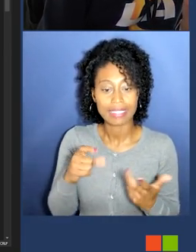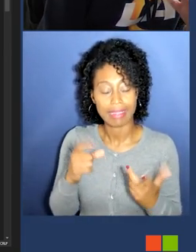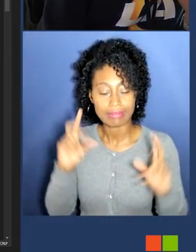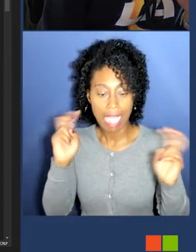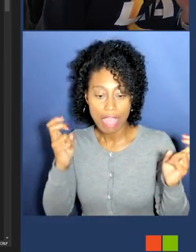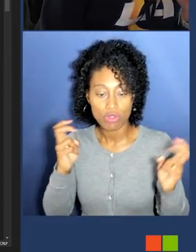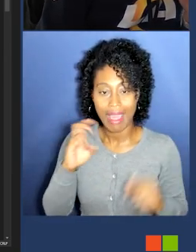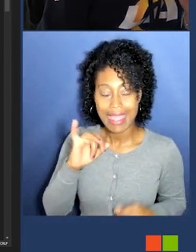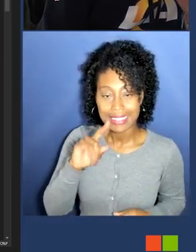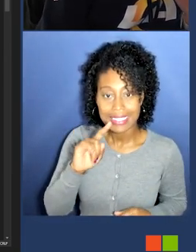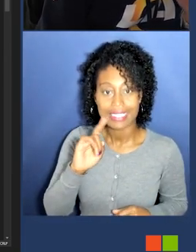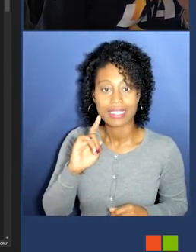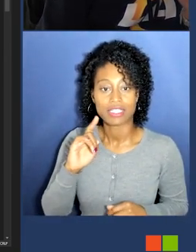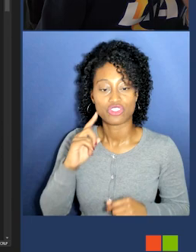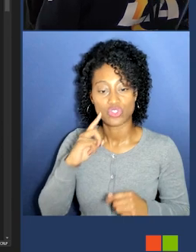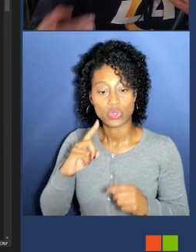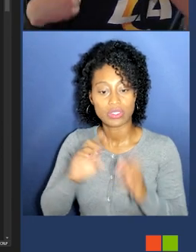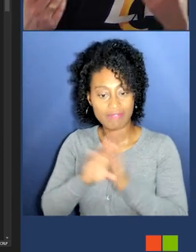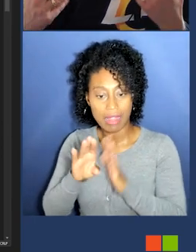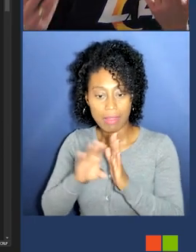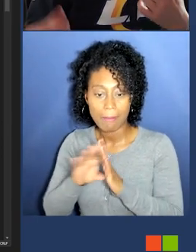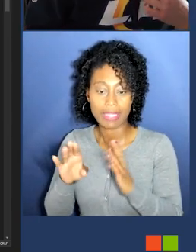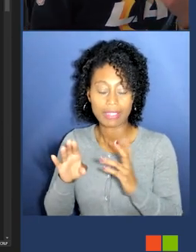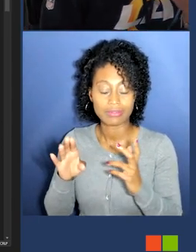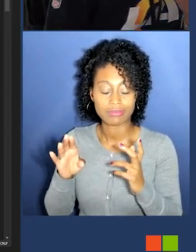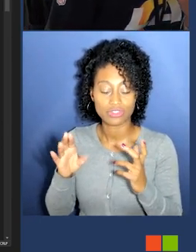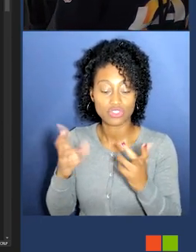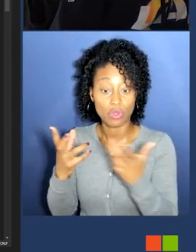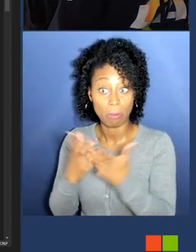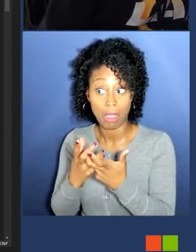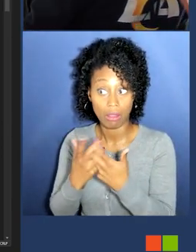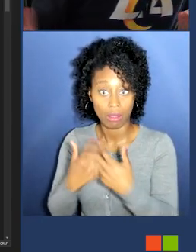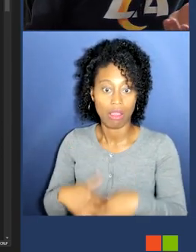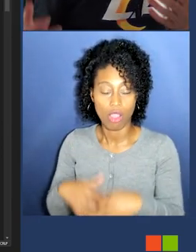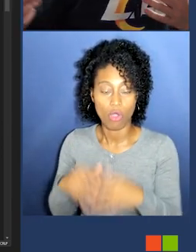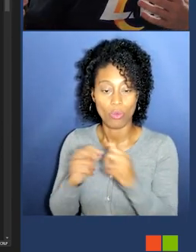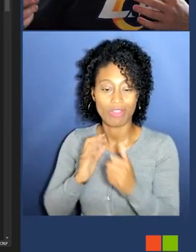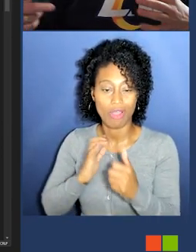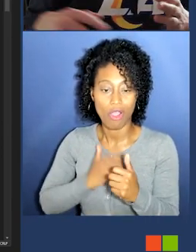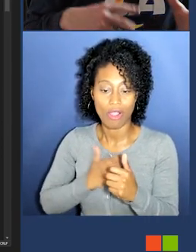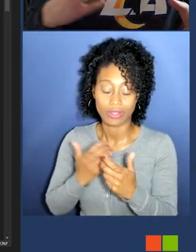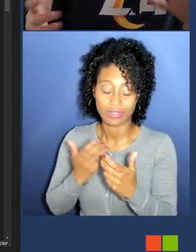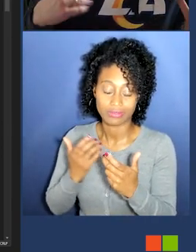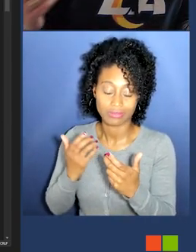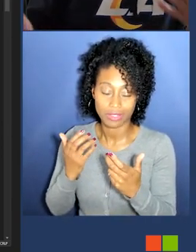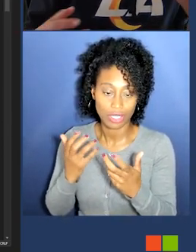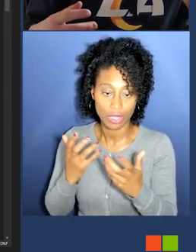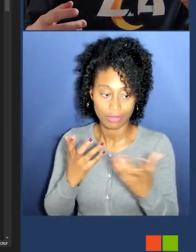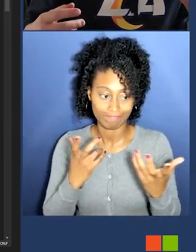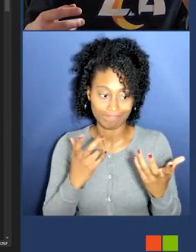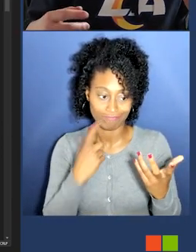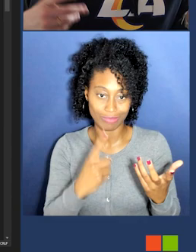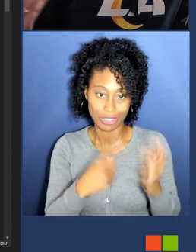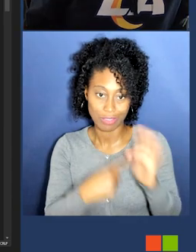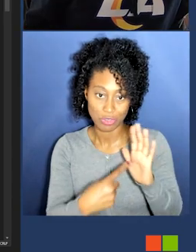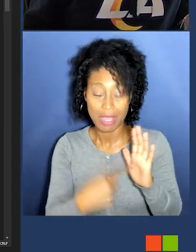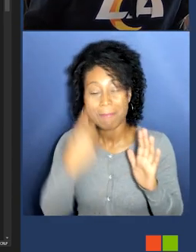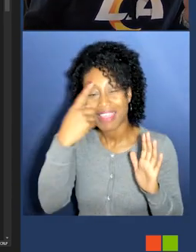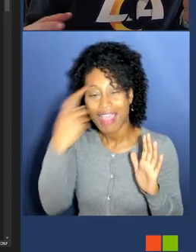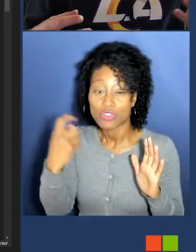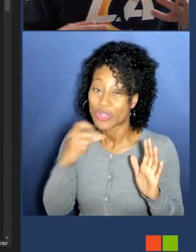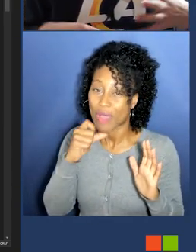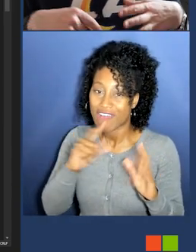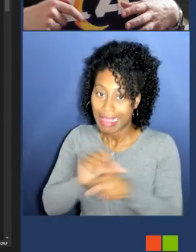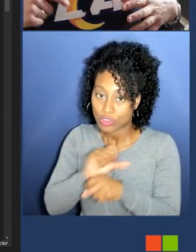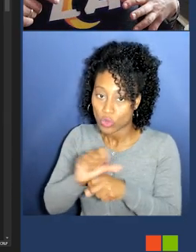to be able to work with the API without having an actual user, because on a game server, we want to work with for multiple